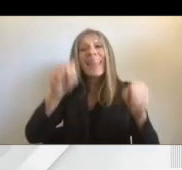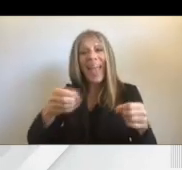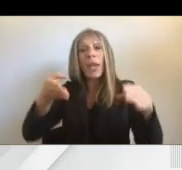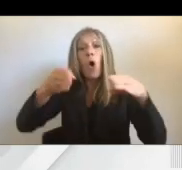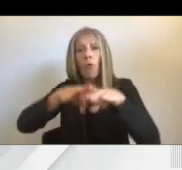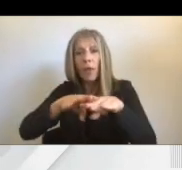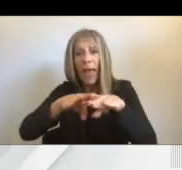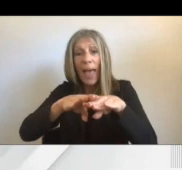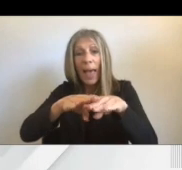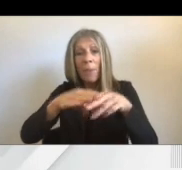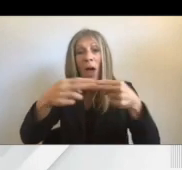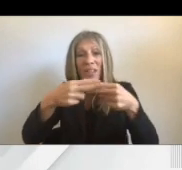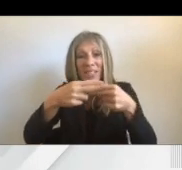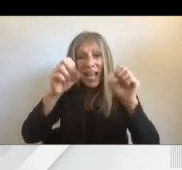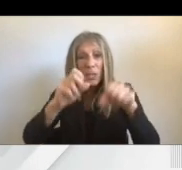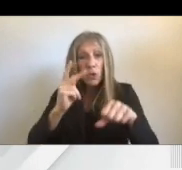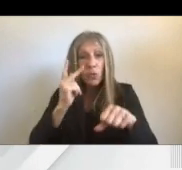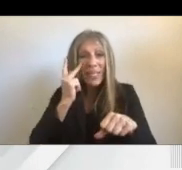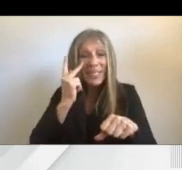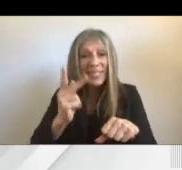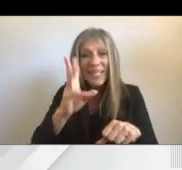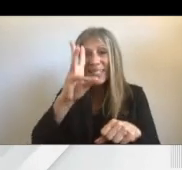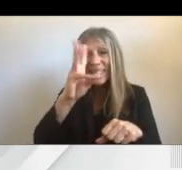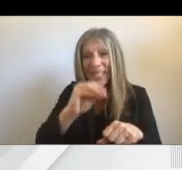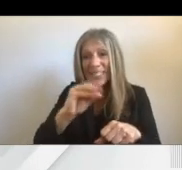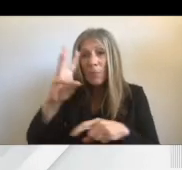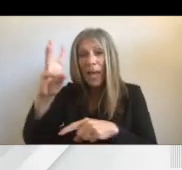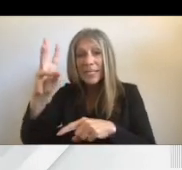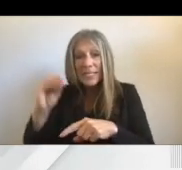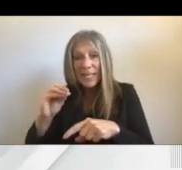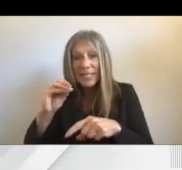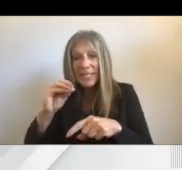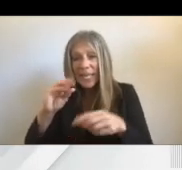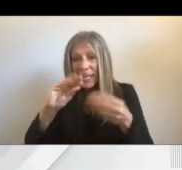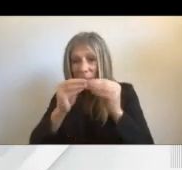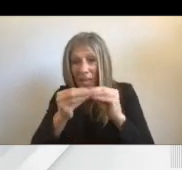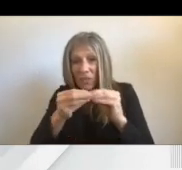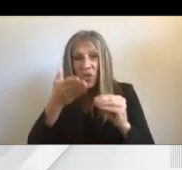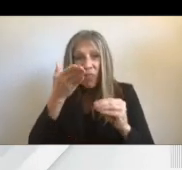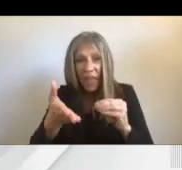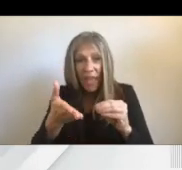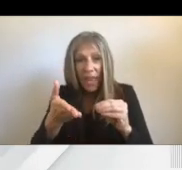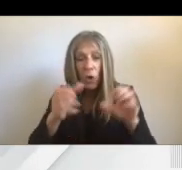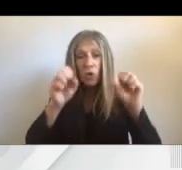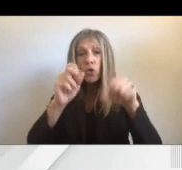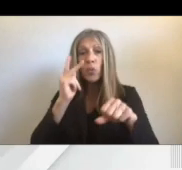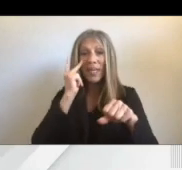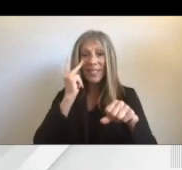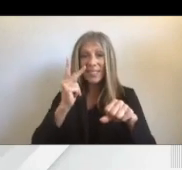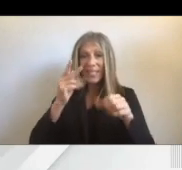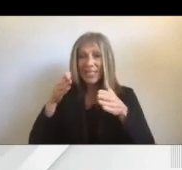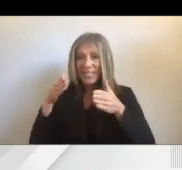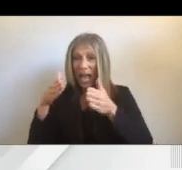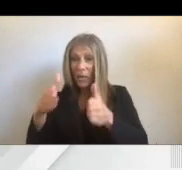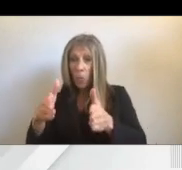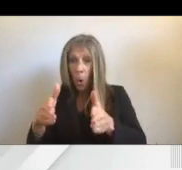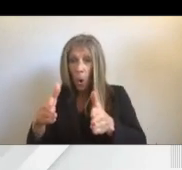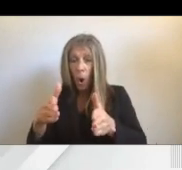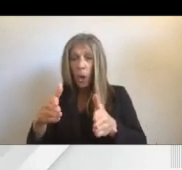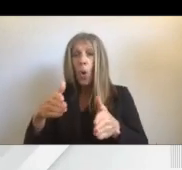the slide, you can see a 60 by 60 passing space dimensioned and illustrated, and you can see sidewalk where a